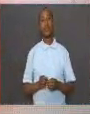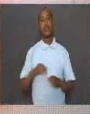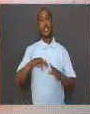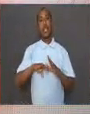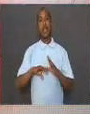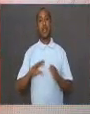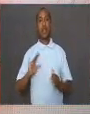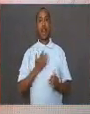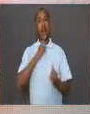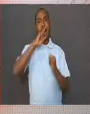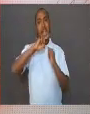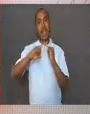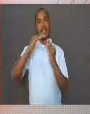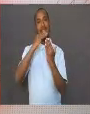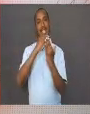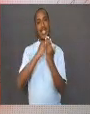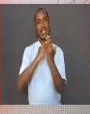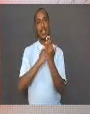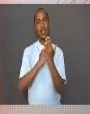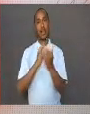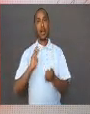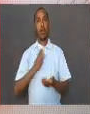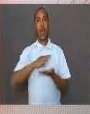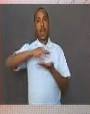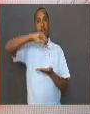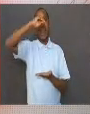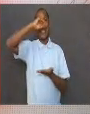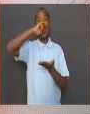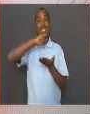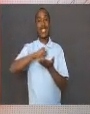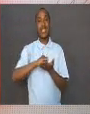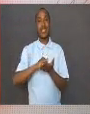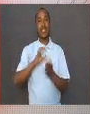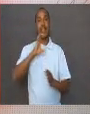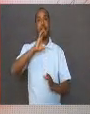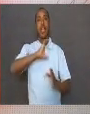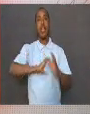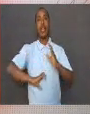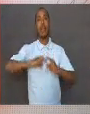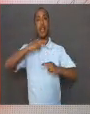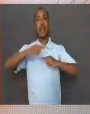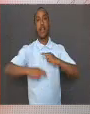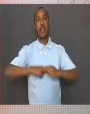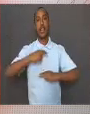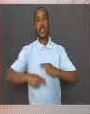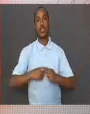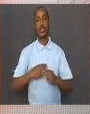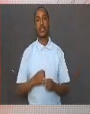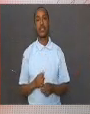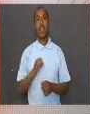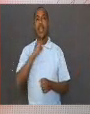In our last lesson, we learned that a chemical